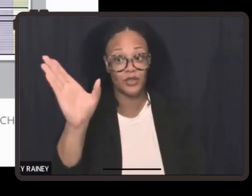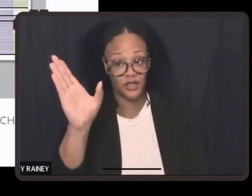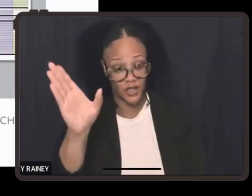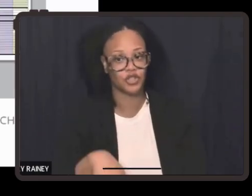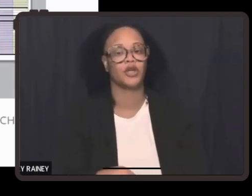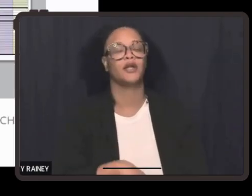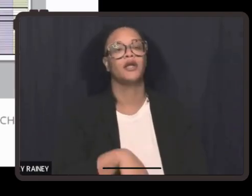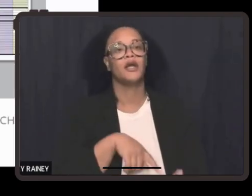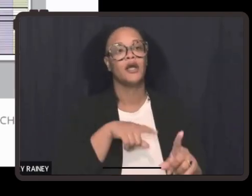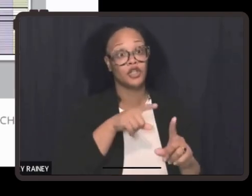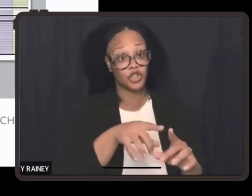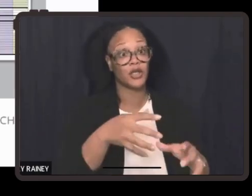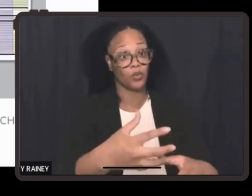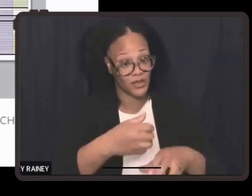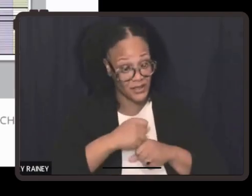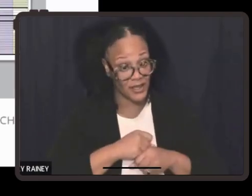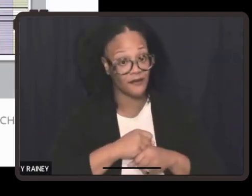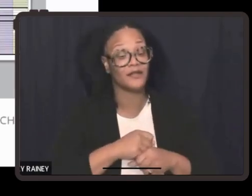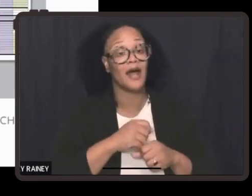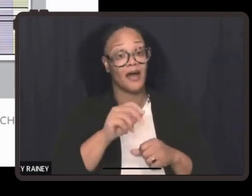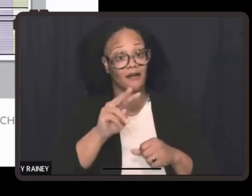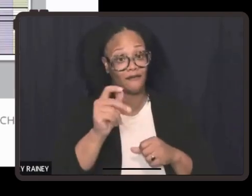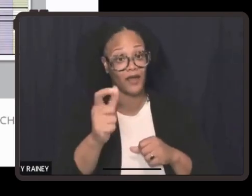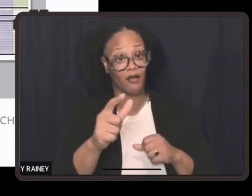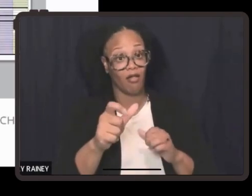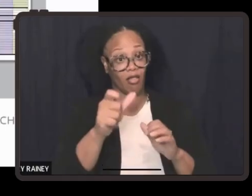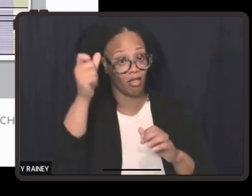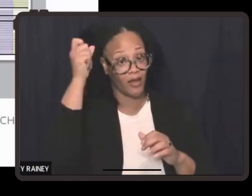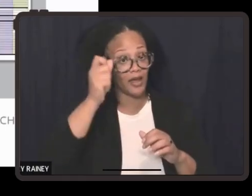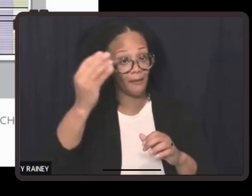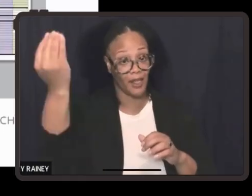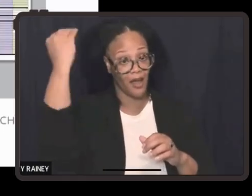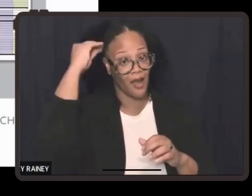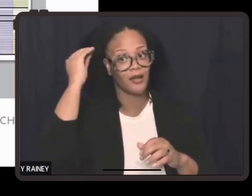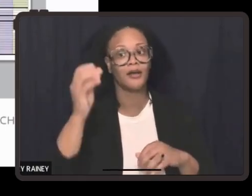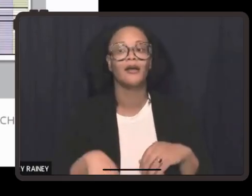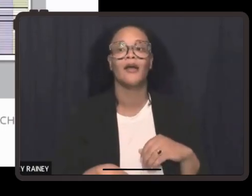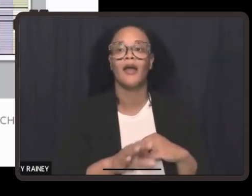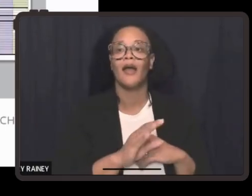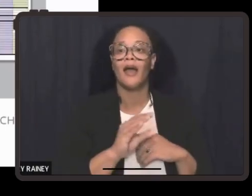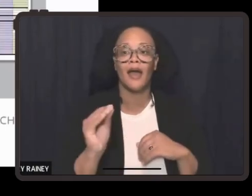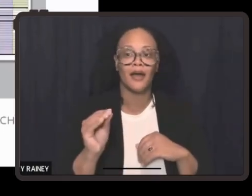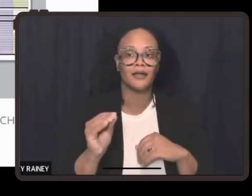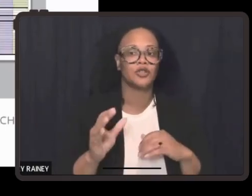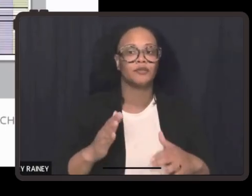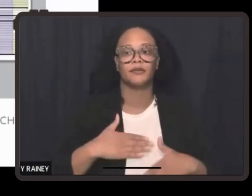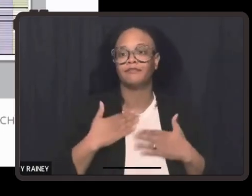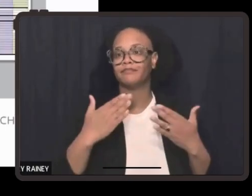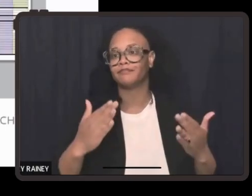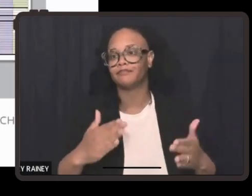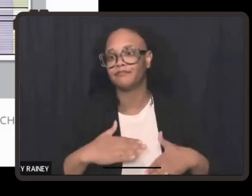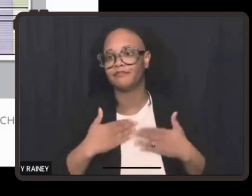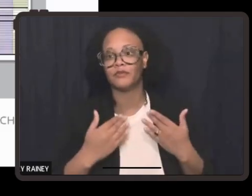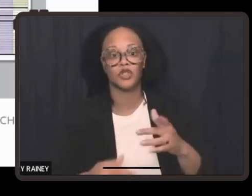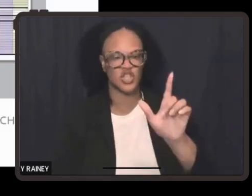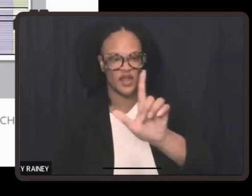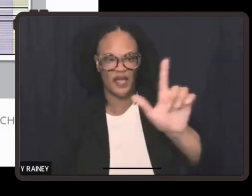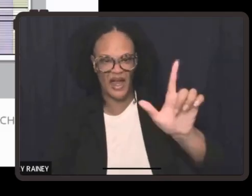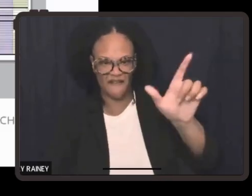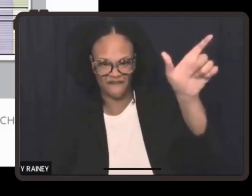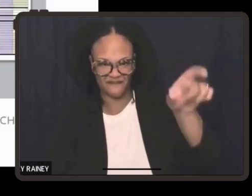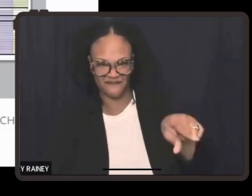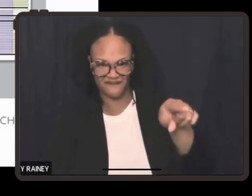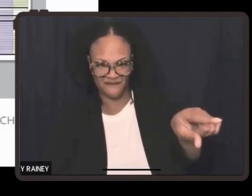so happy. And Roya on the left hand side is my doctor neurologist I work with. We've got the pamphlets up there. There's a